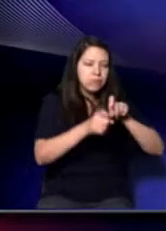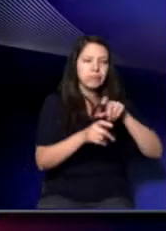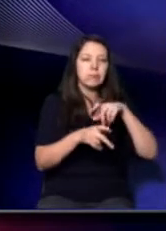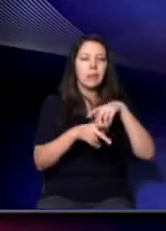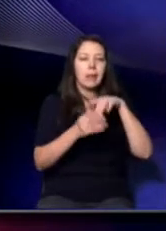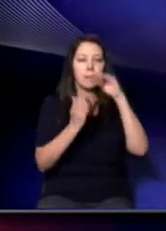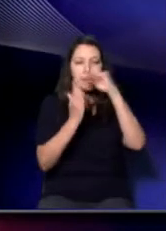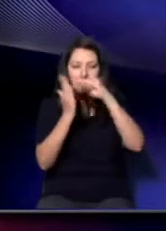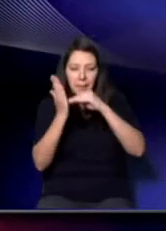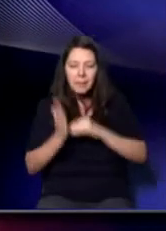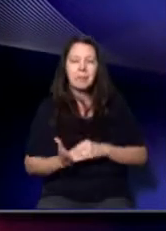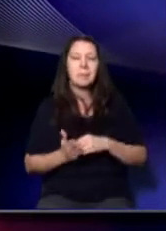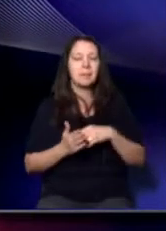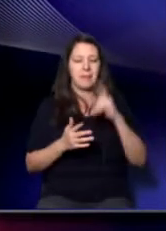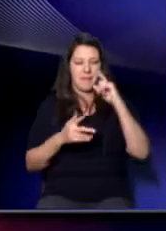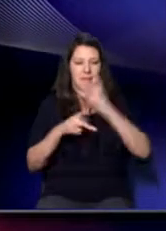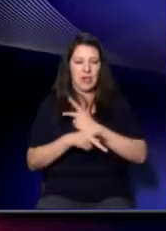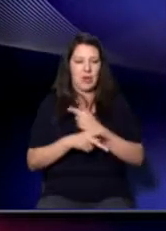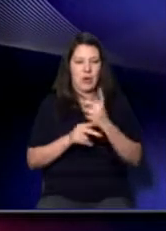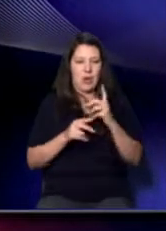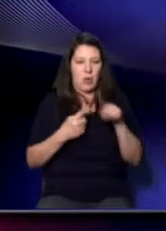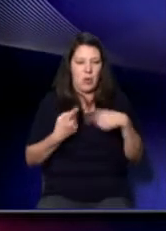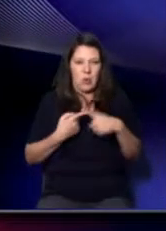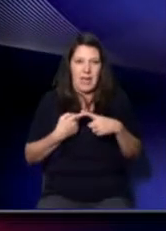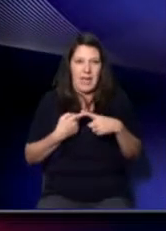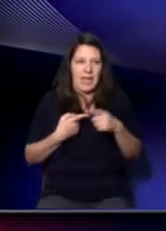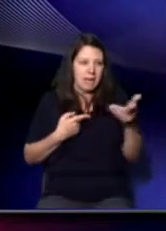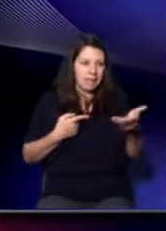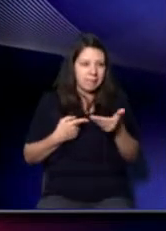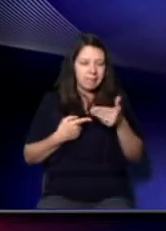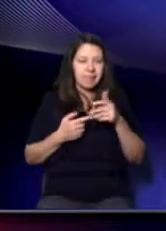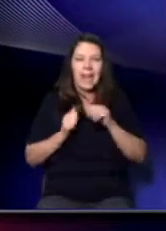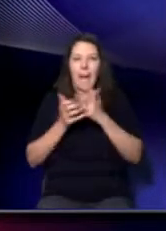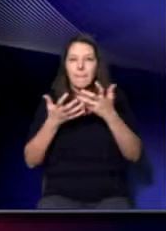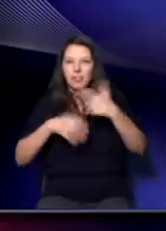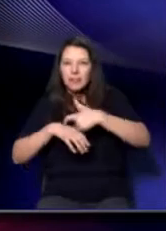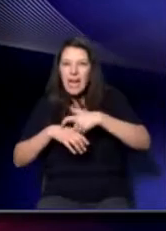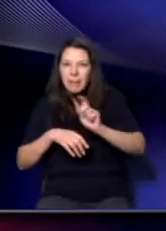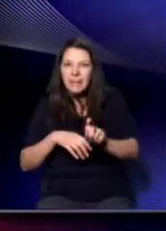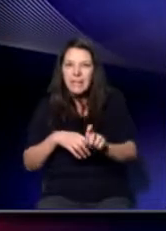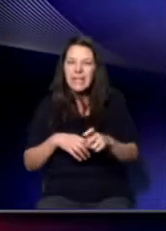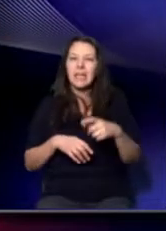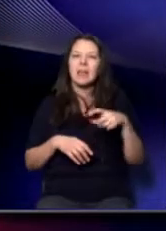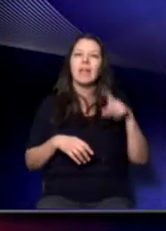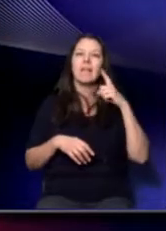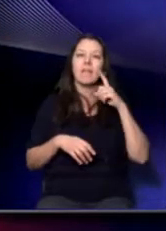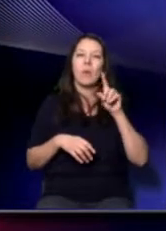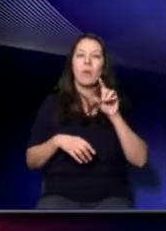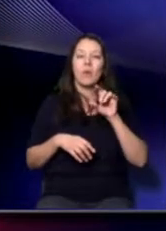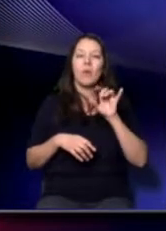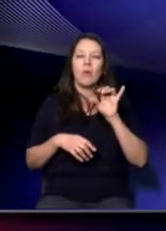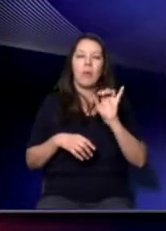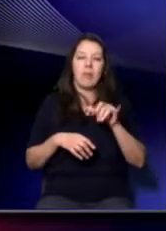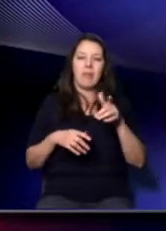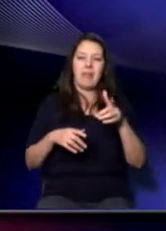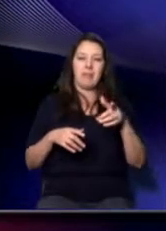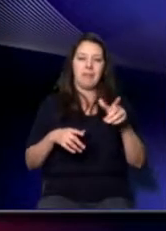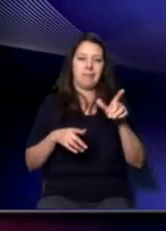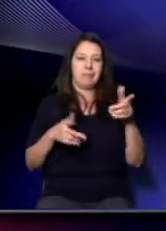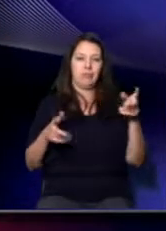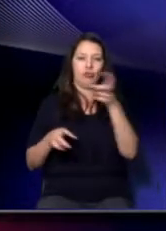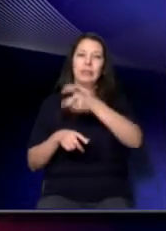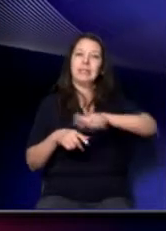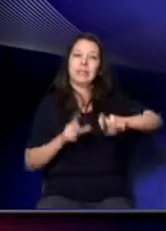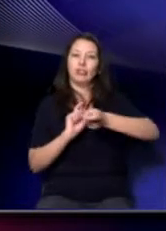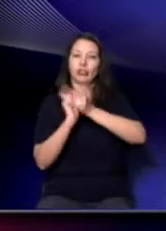much time that needs to happen in that overlap for the mentoring and the transition to happen. I agree with